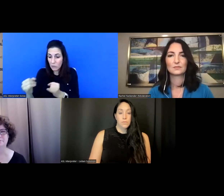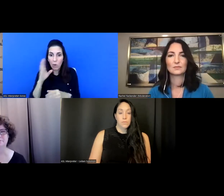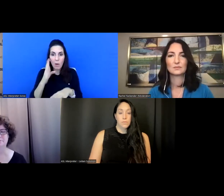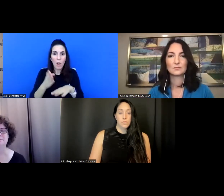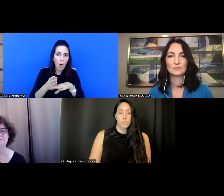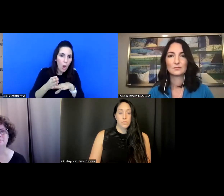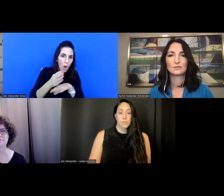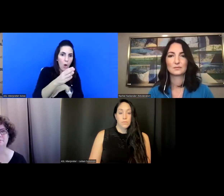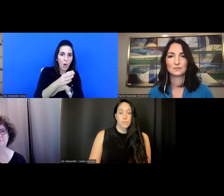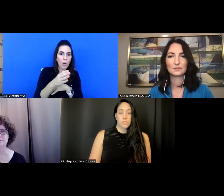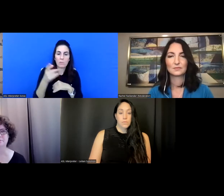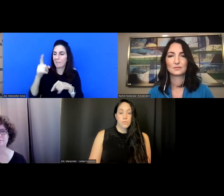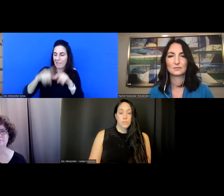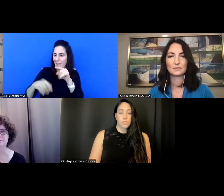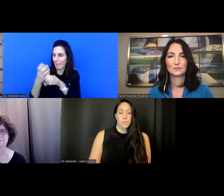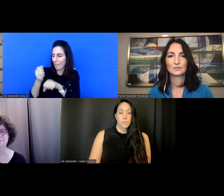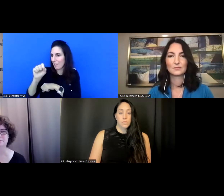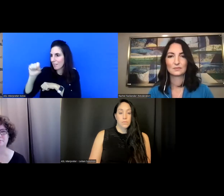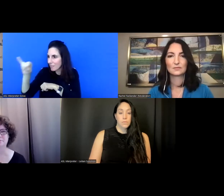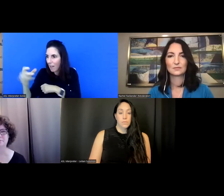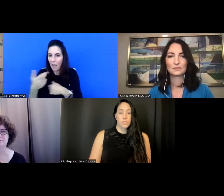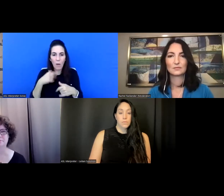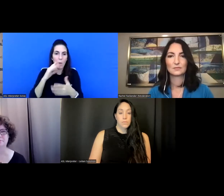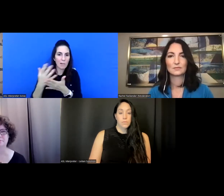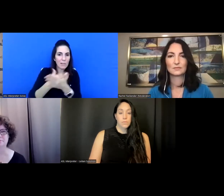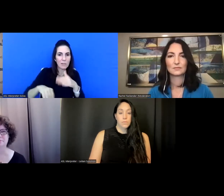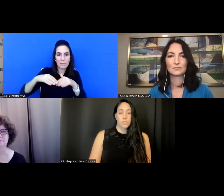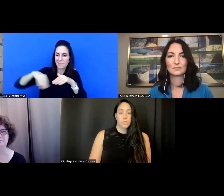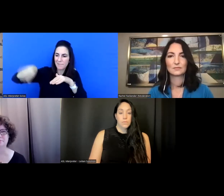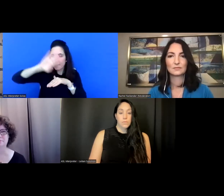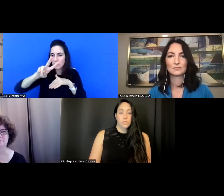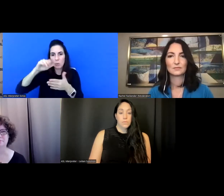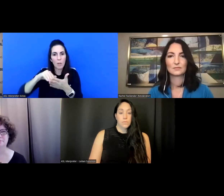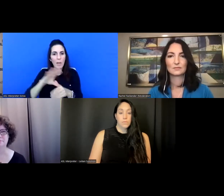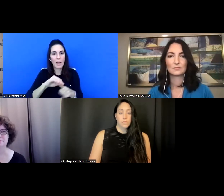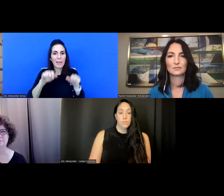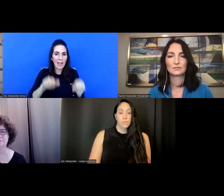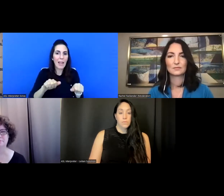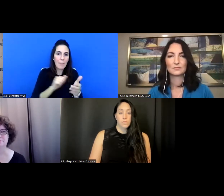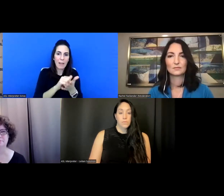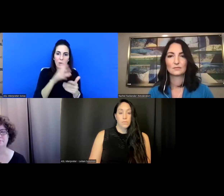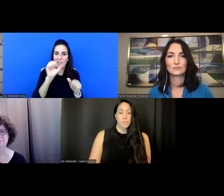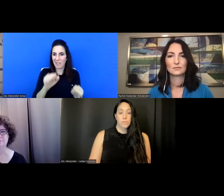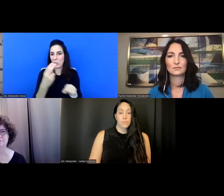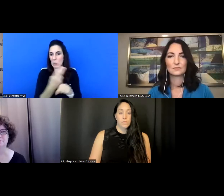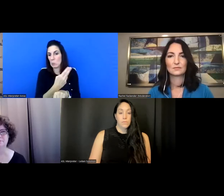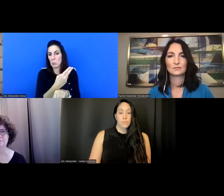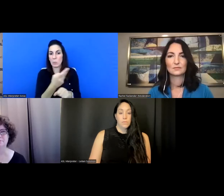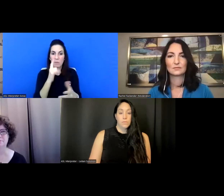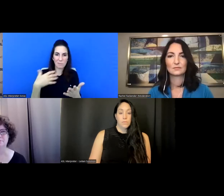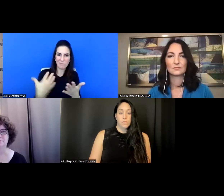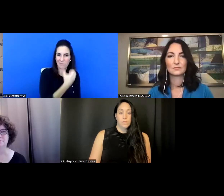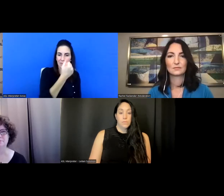for Medicaid or SSI. You know, they're starting to have more than $2,000. And an ABLE account is a great way to dump that in. And we have a